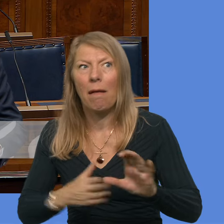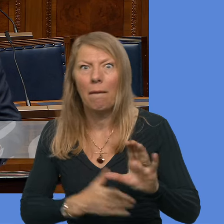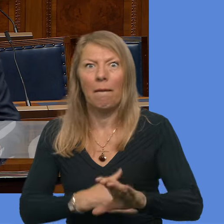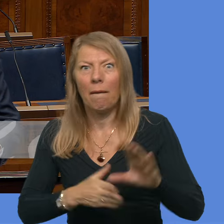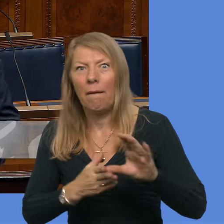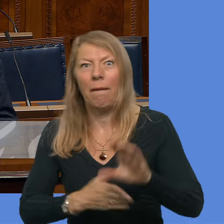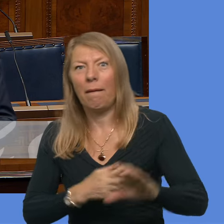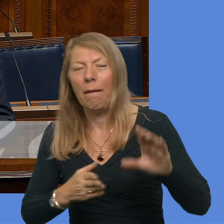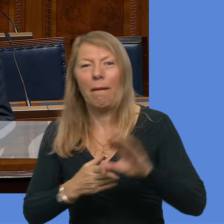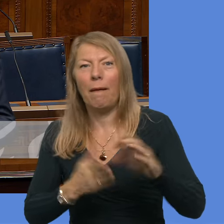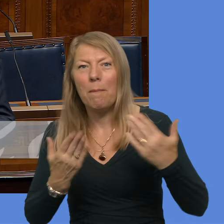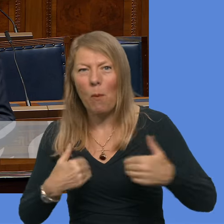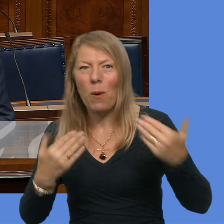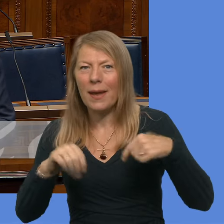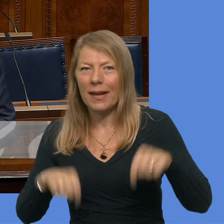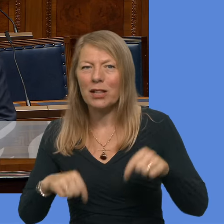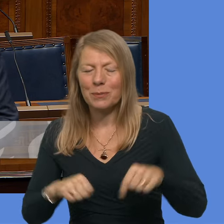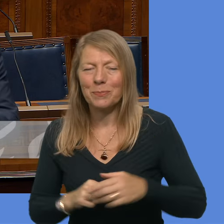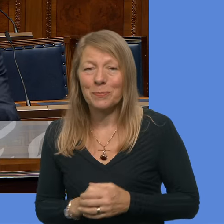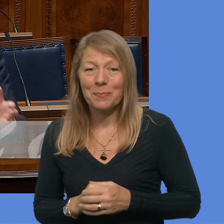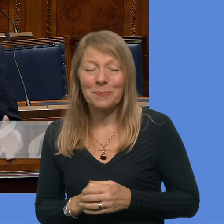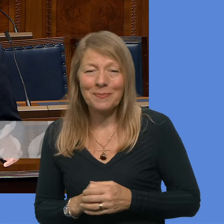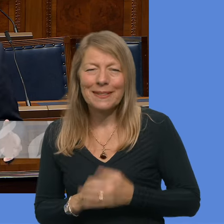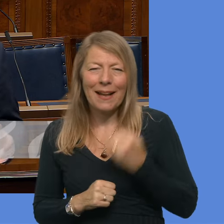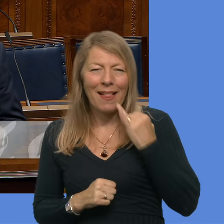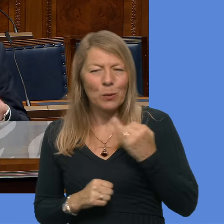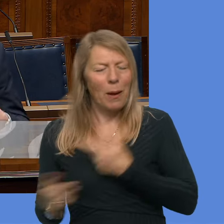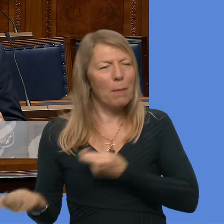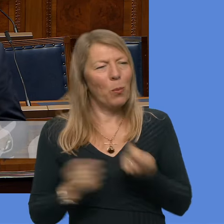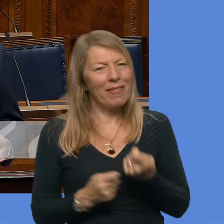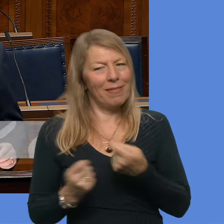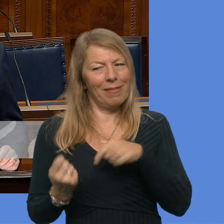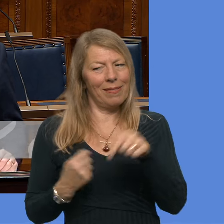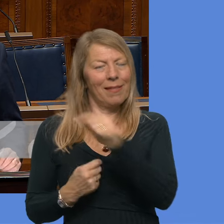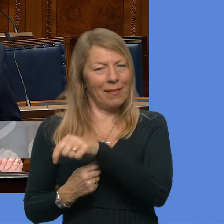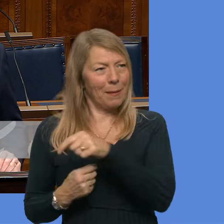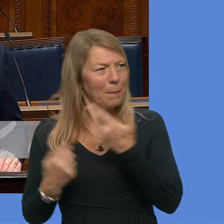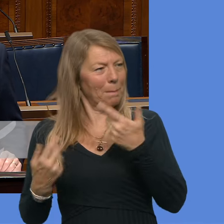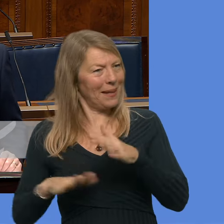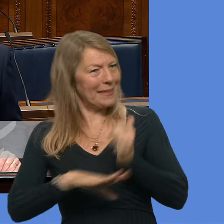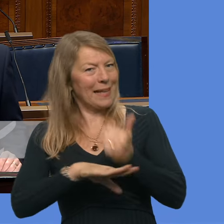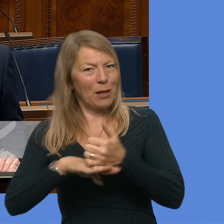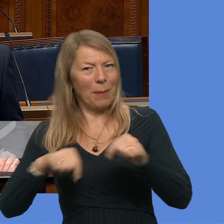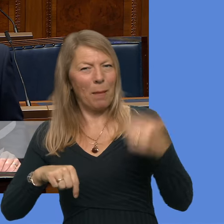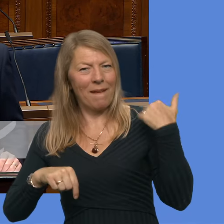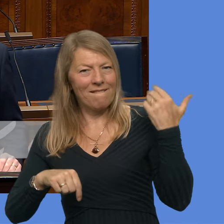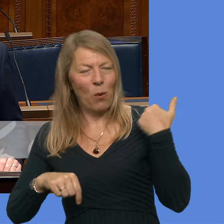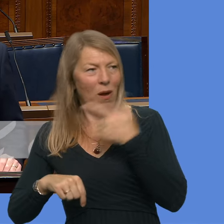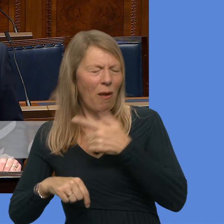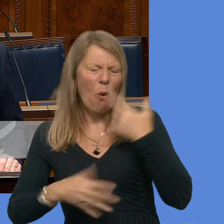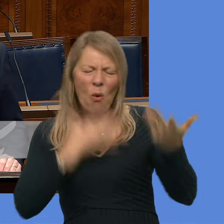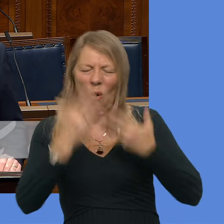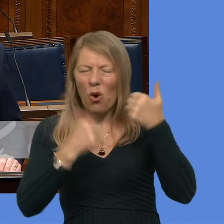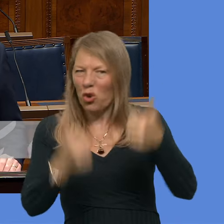probably the most powerful one, was for people who had actually done that to give their testimony rather than us selling, and they did a terrific job at that, talking